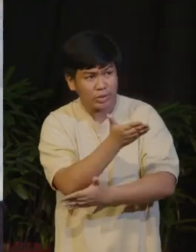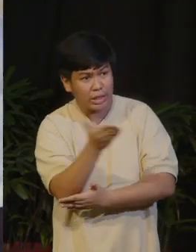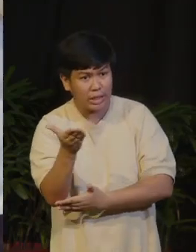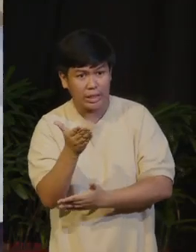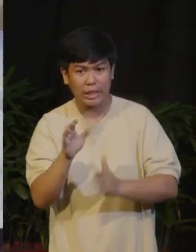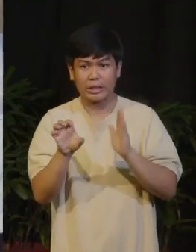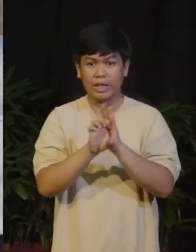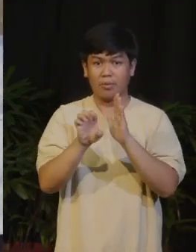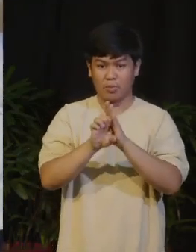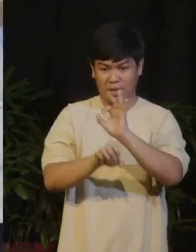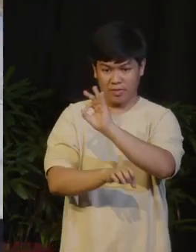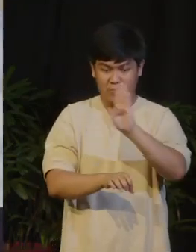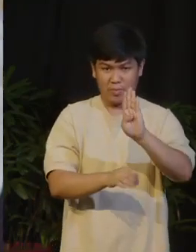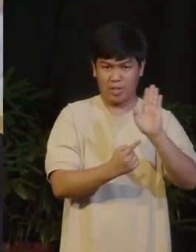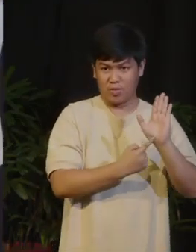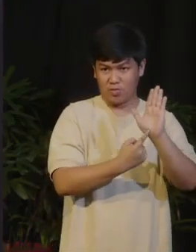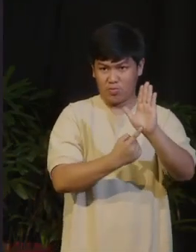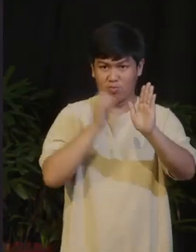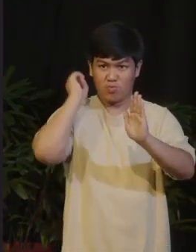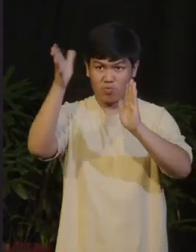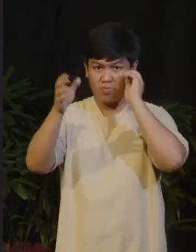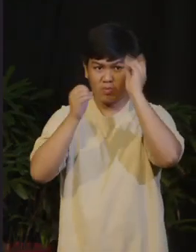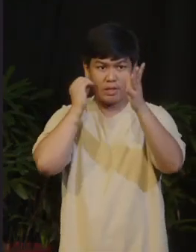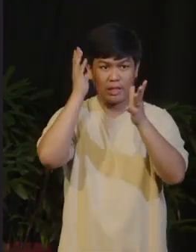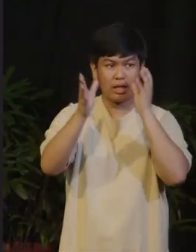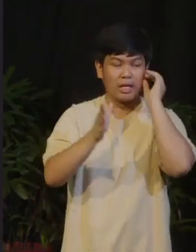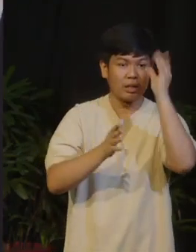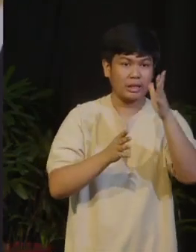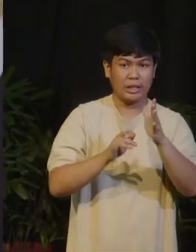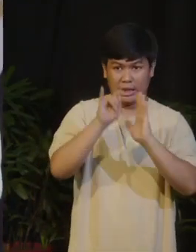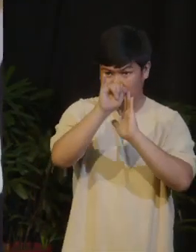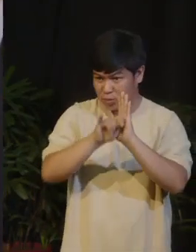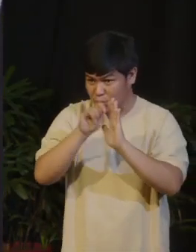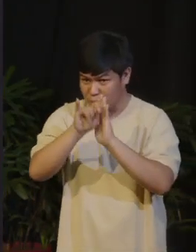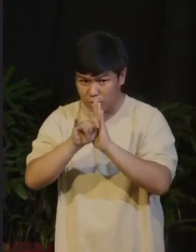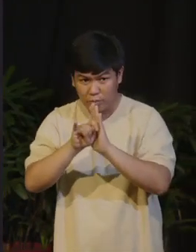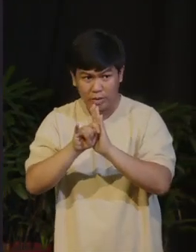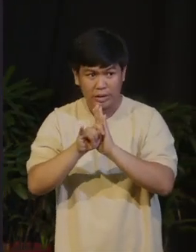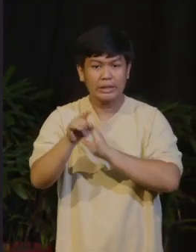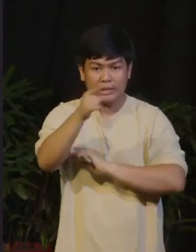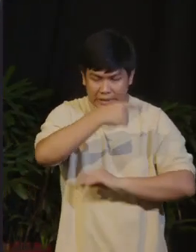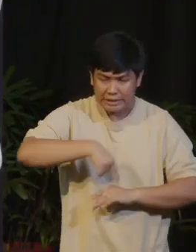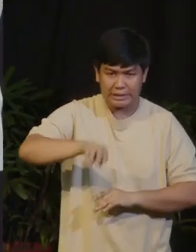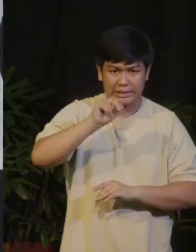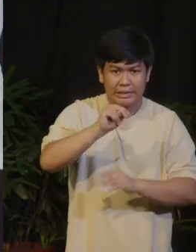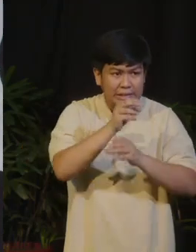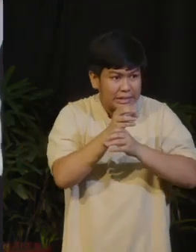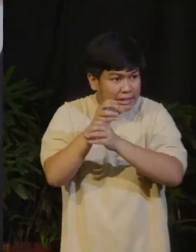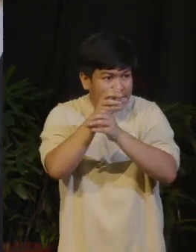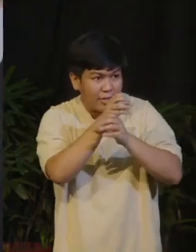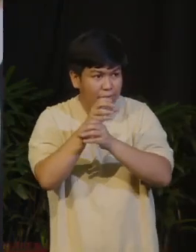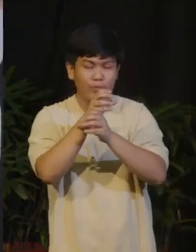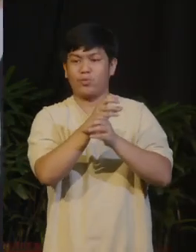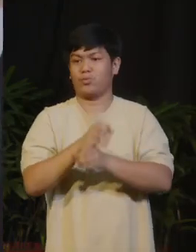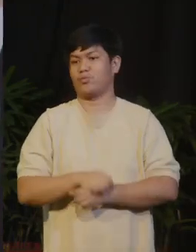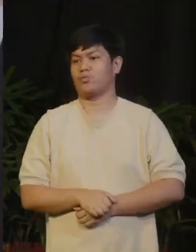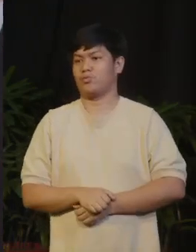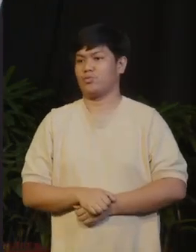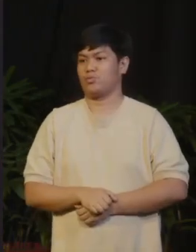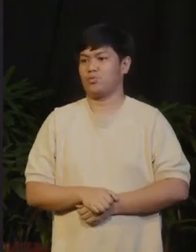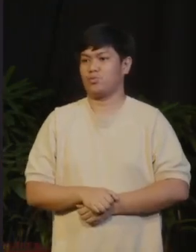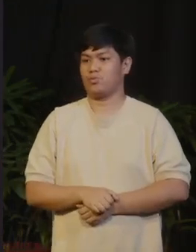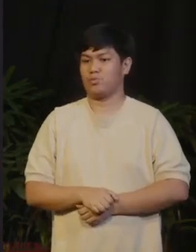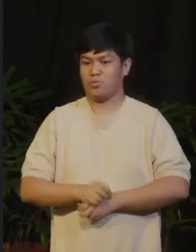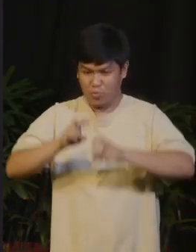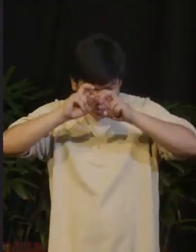na sa social media, lalo na sa YouTube, lalo na sa internet, kailangan nating mag-judge.